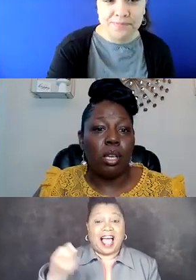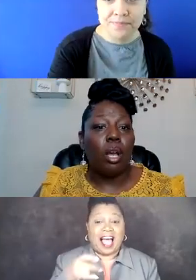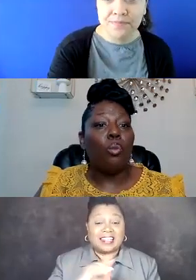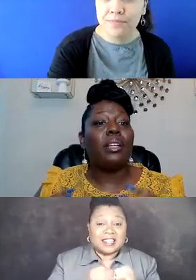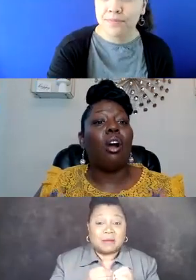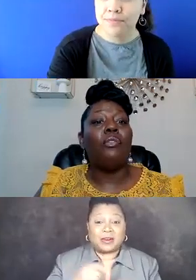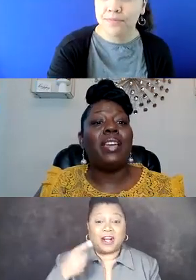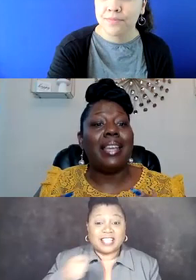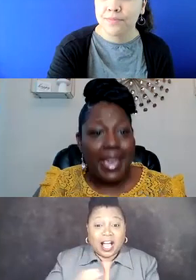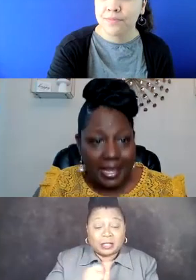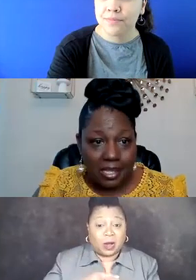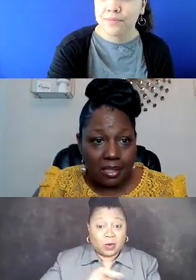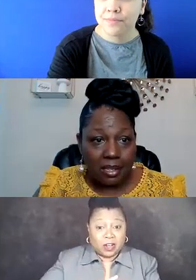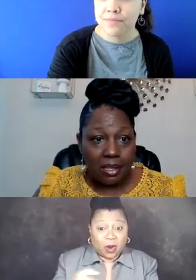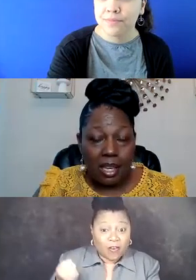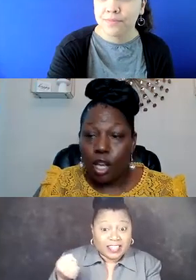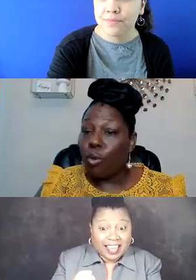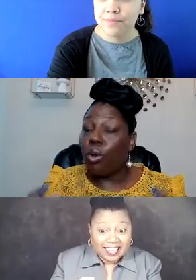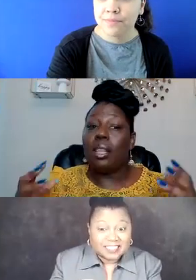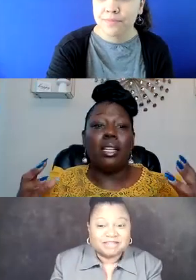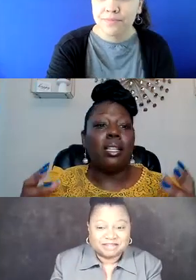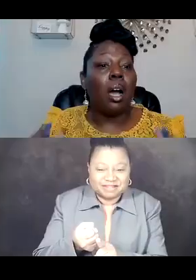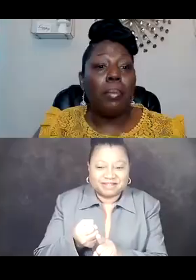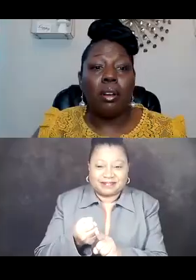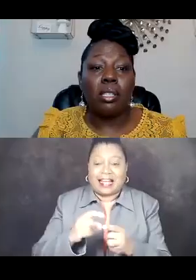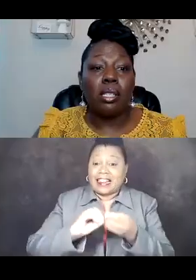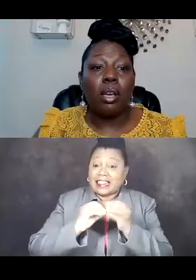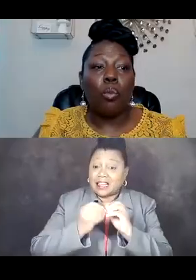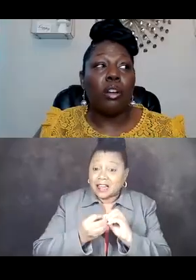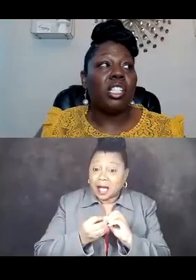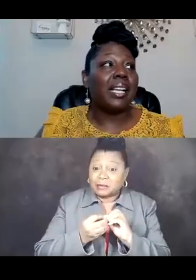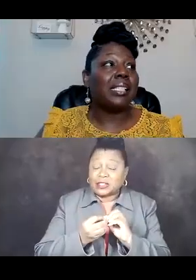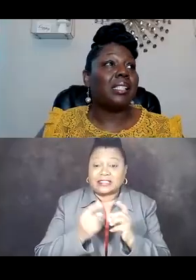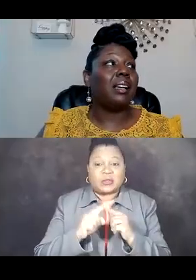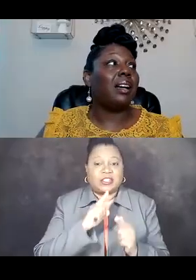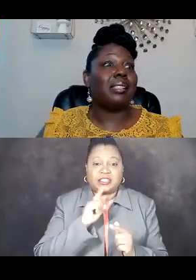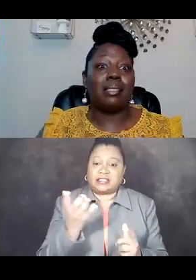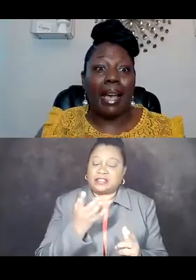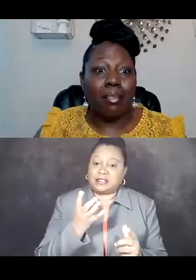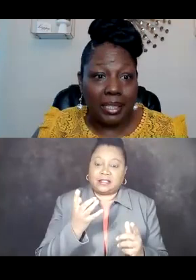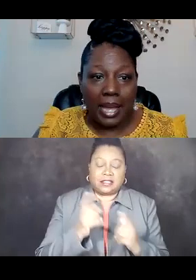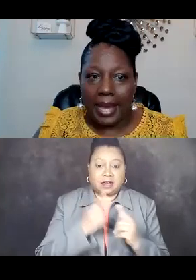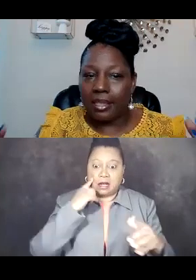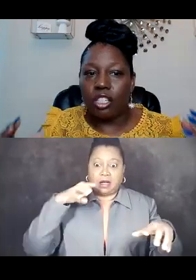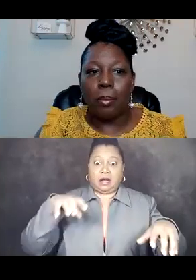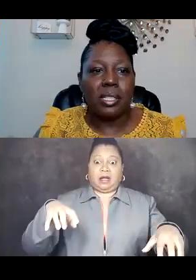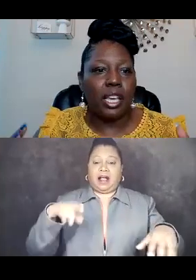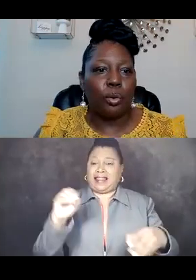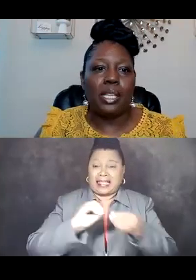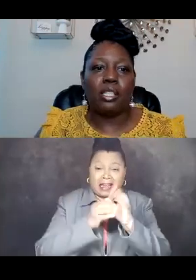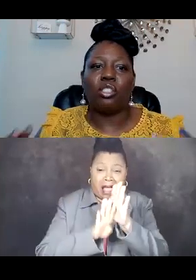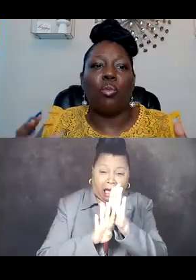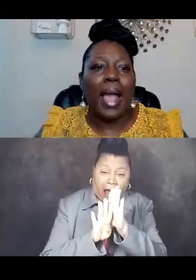abuse. When COVID hit, the numbers were just astounding. Like the